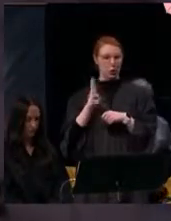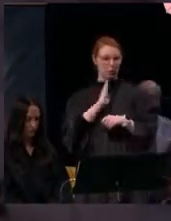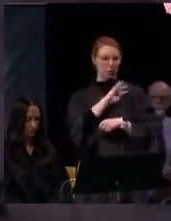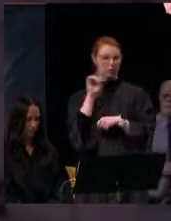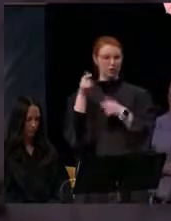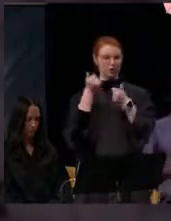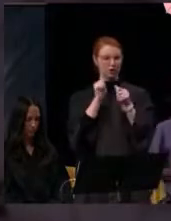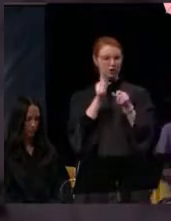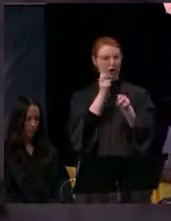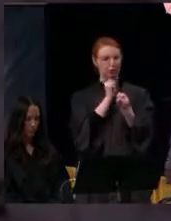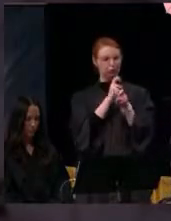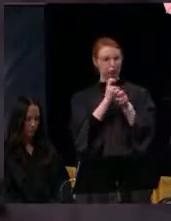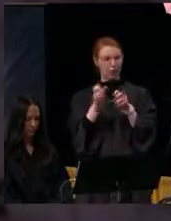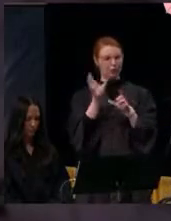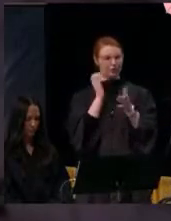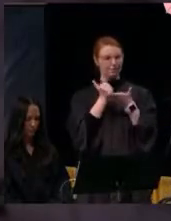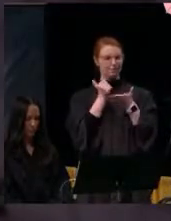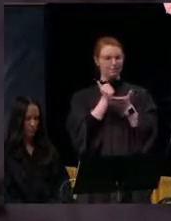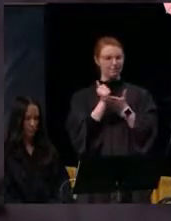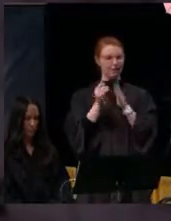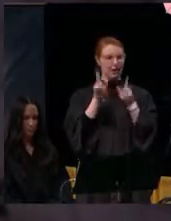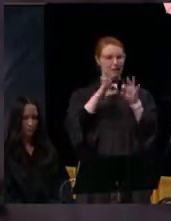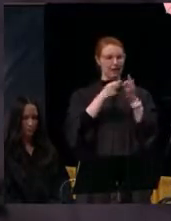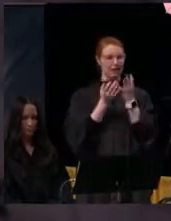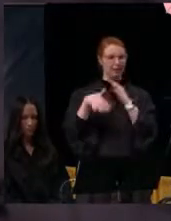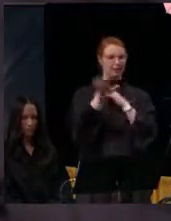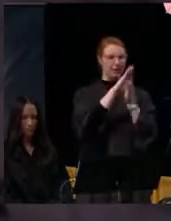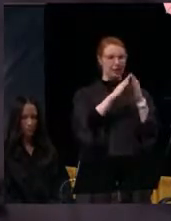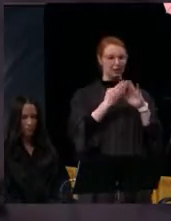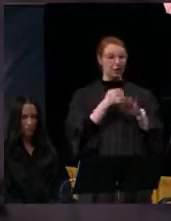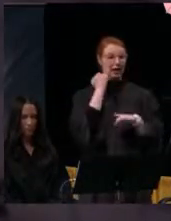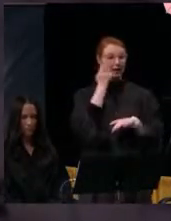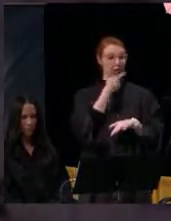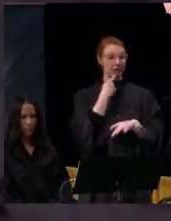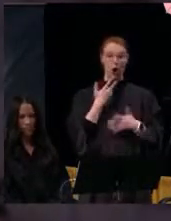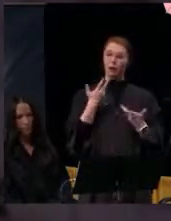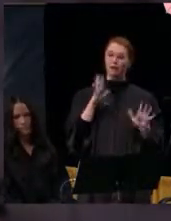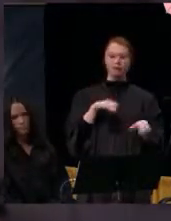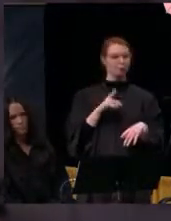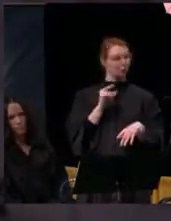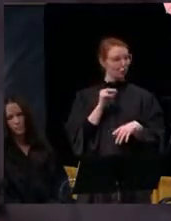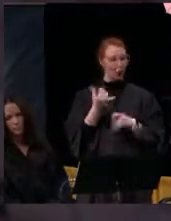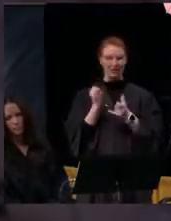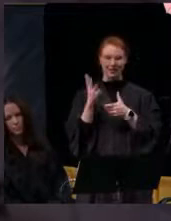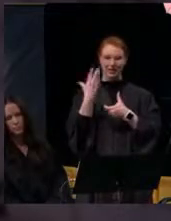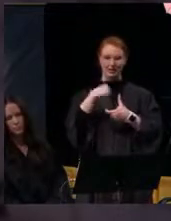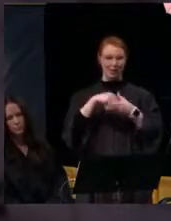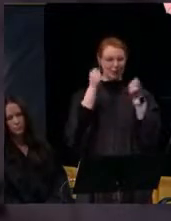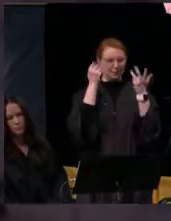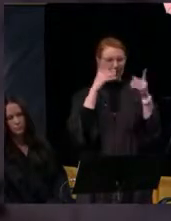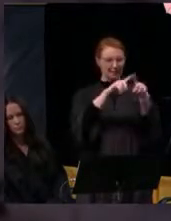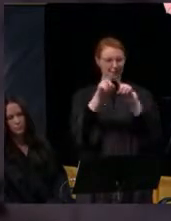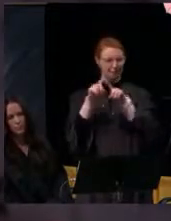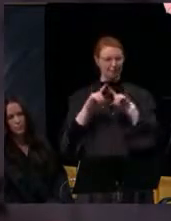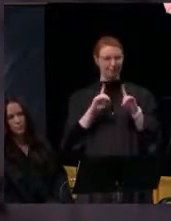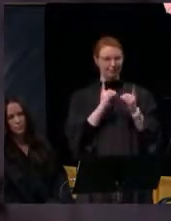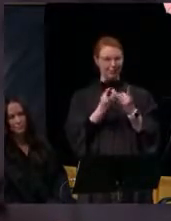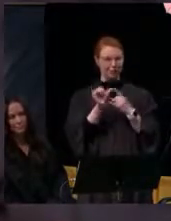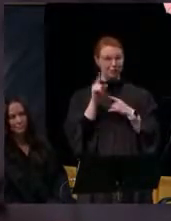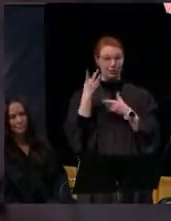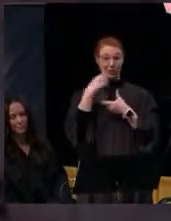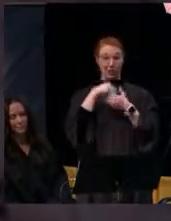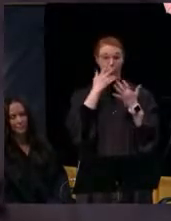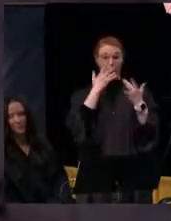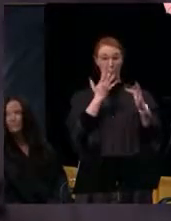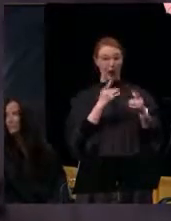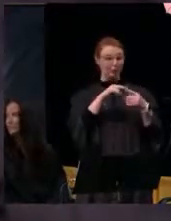community. If you think that's all she does, she's also involved in Key Club, Shape, and one of my choir buddies for 4 years. And she can